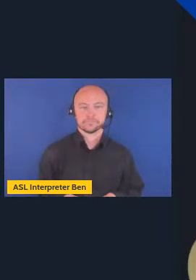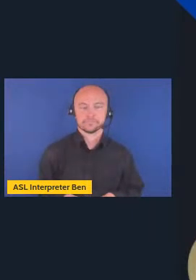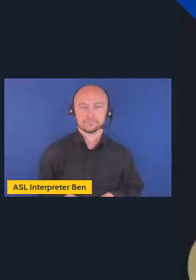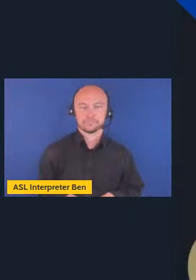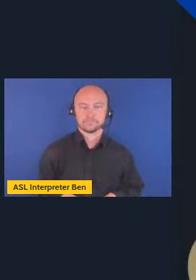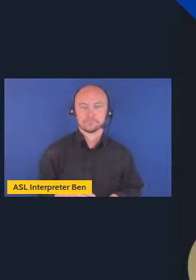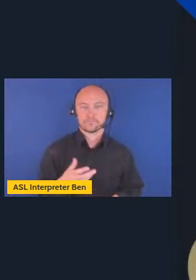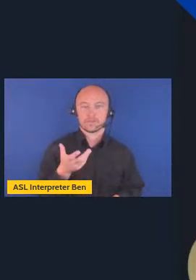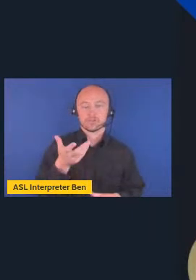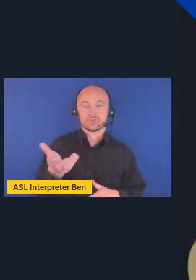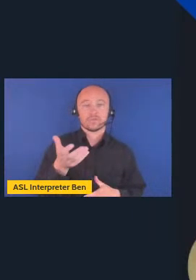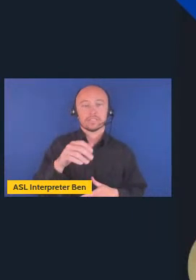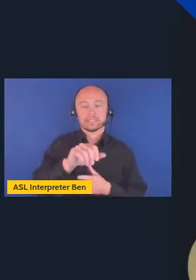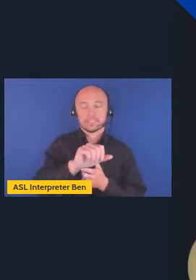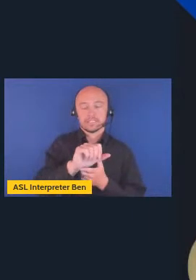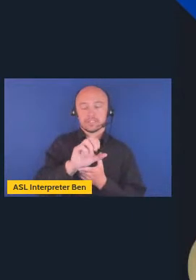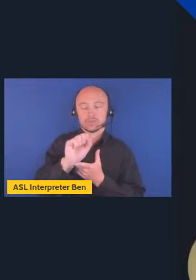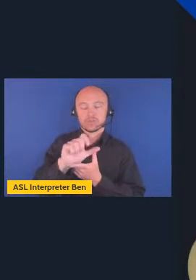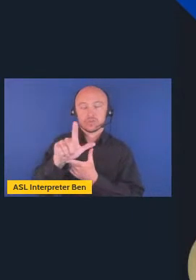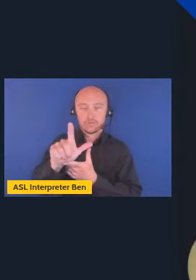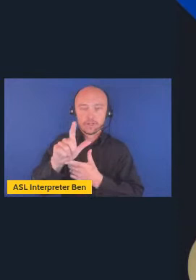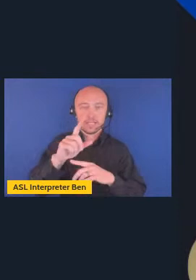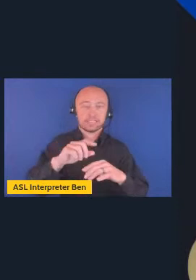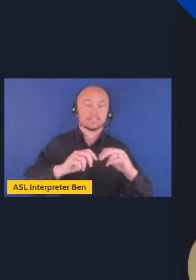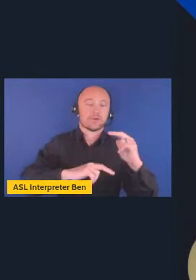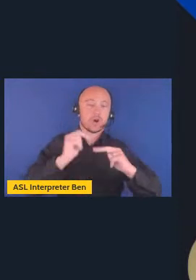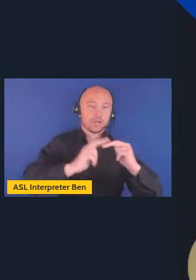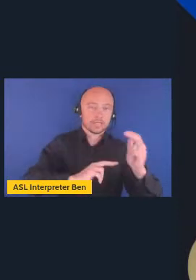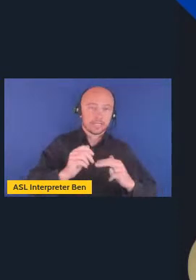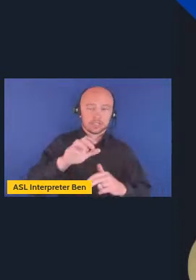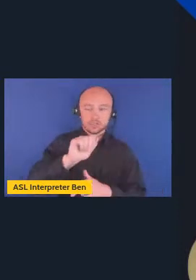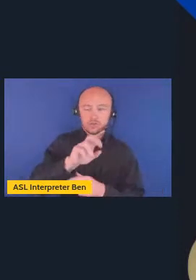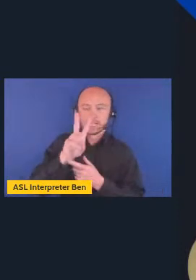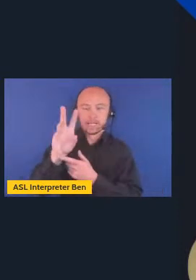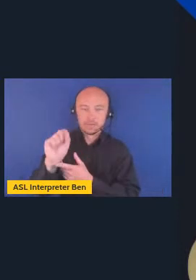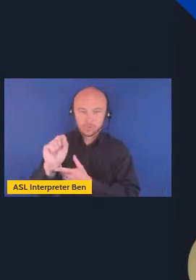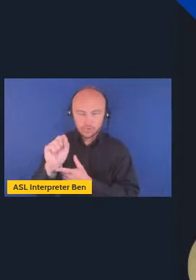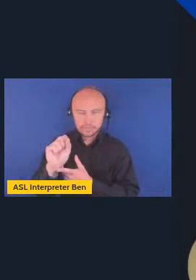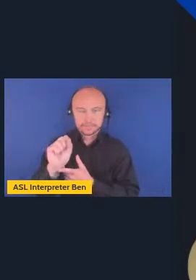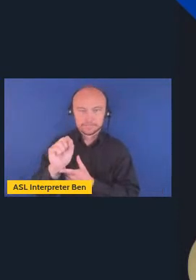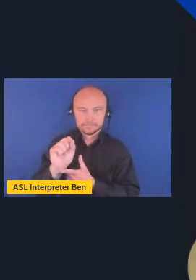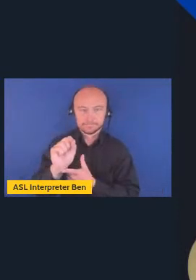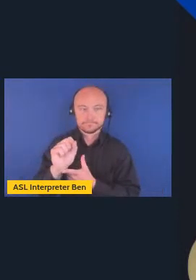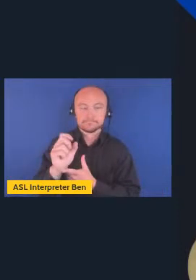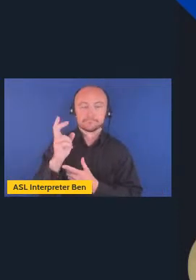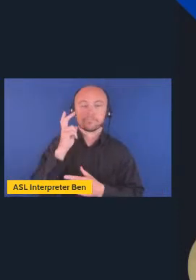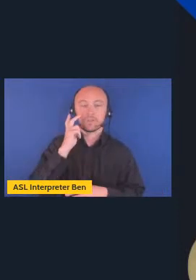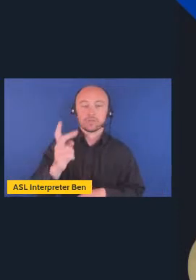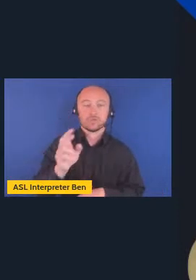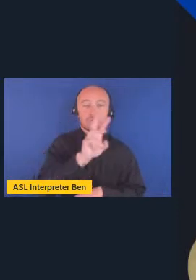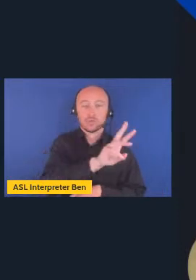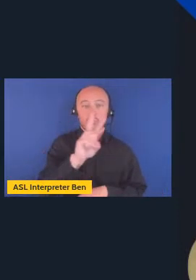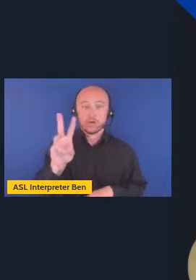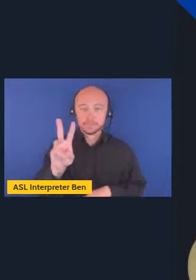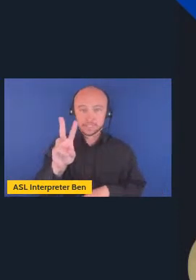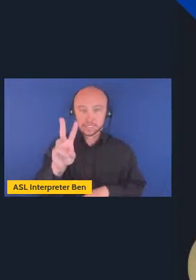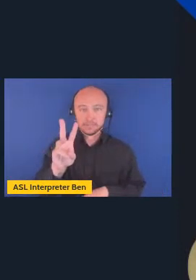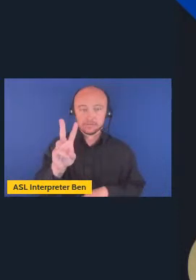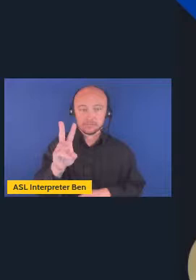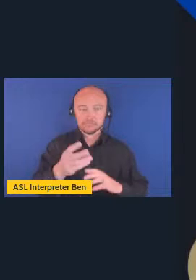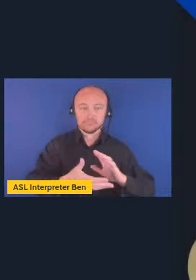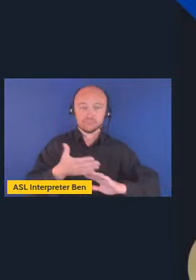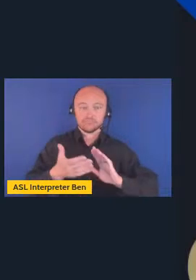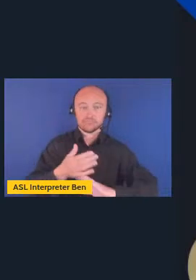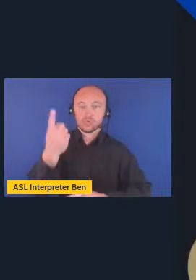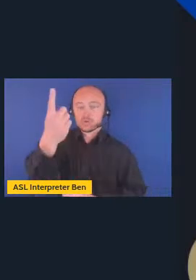serverless architecture built on AWS. So in this, we have a serverless website that runs a single